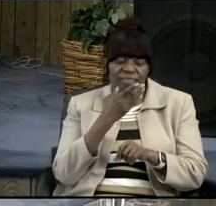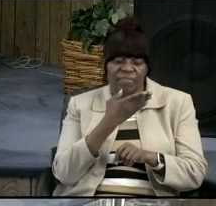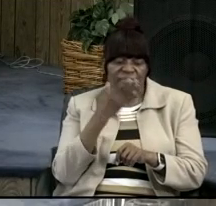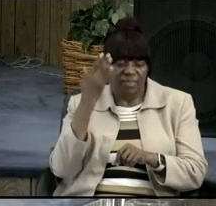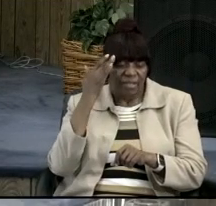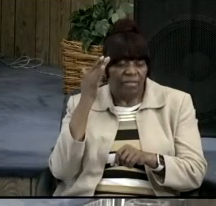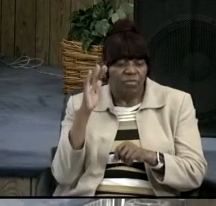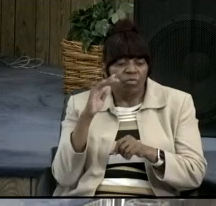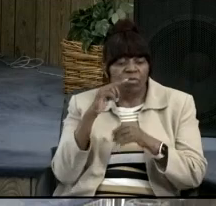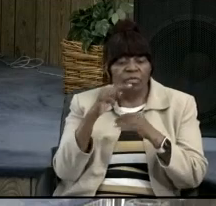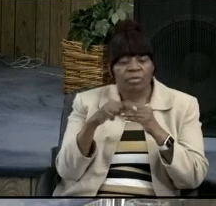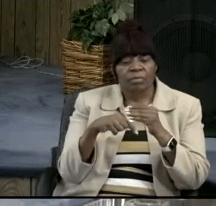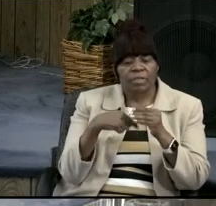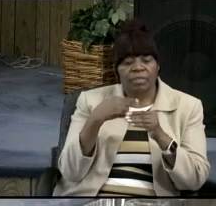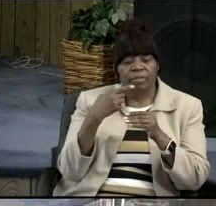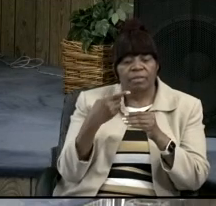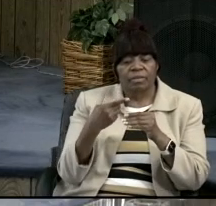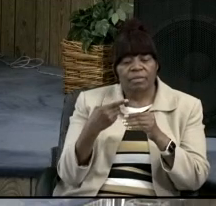know that.